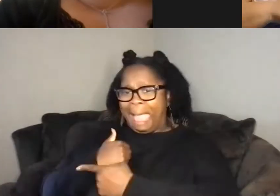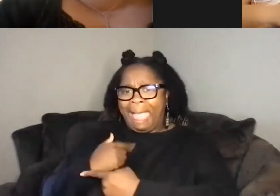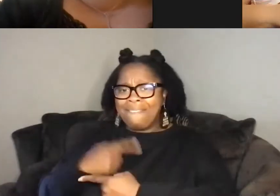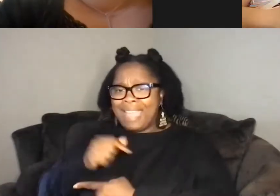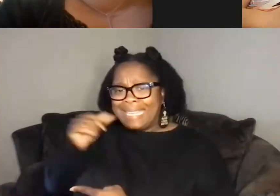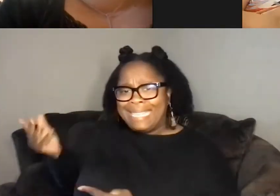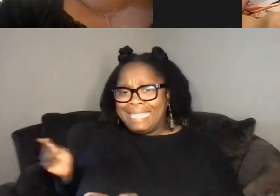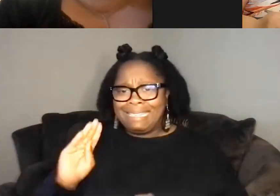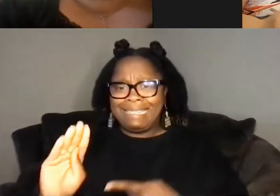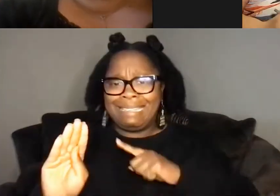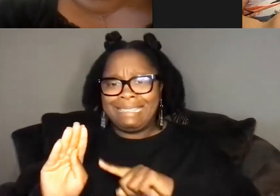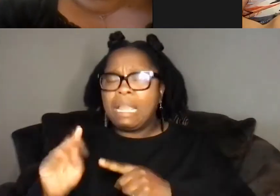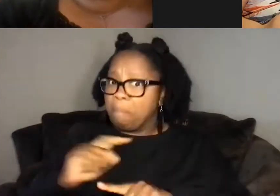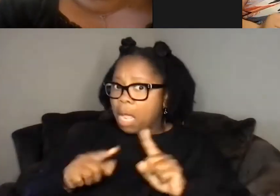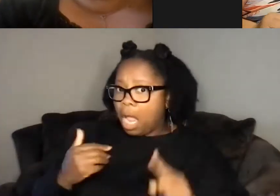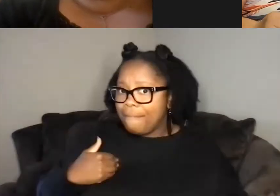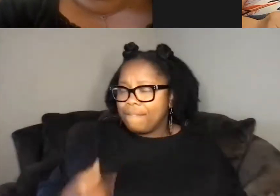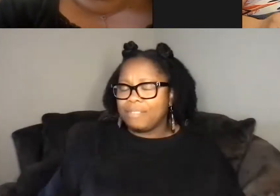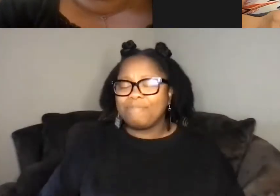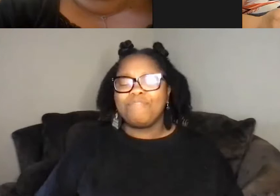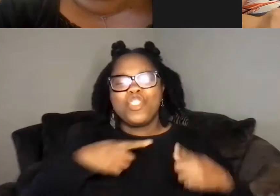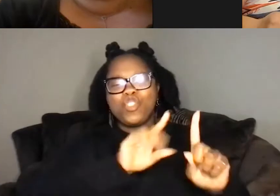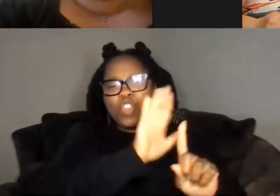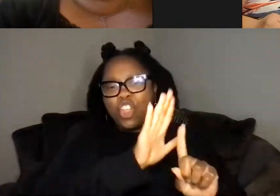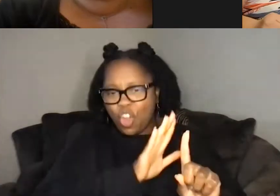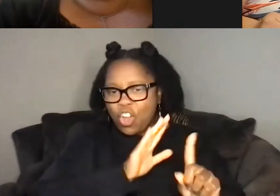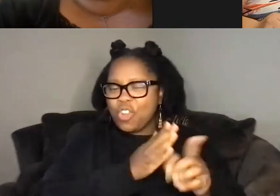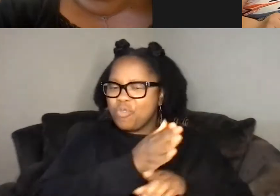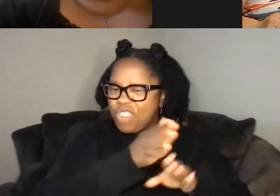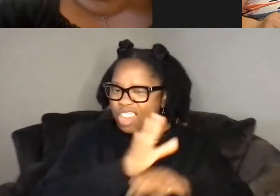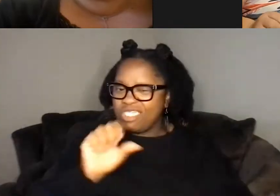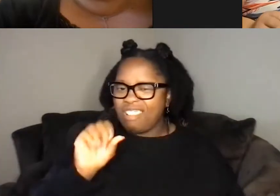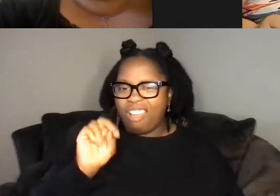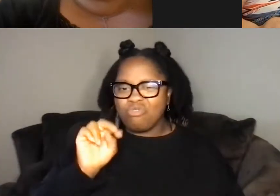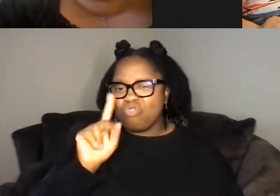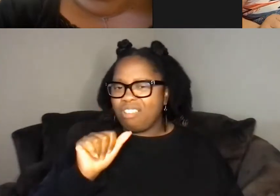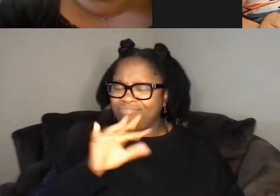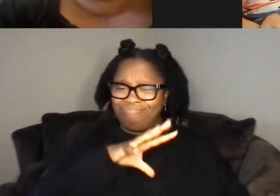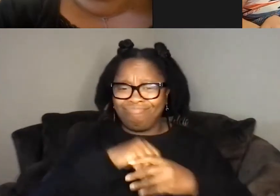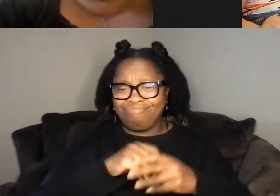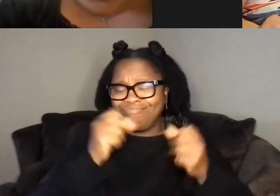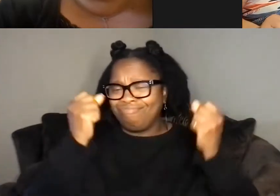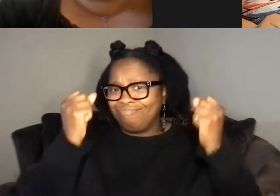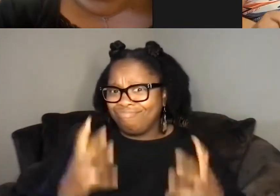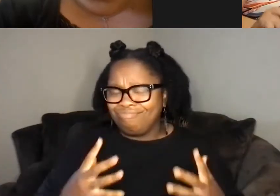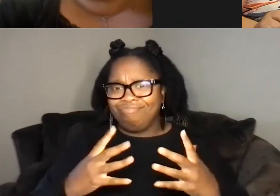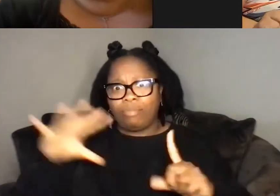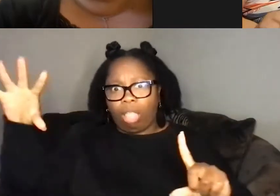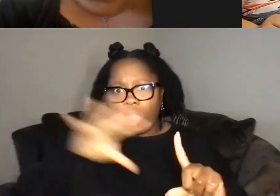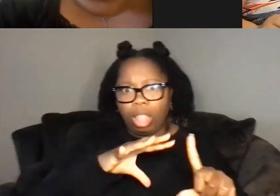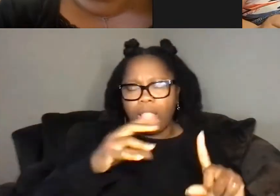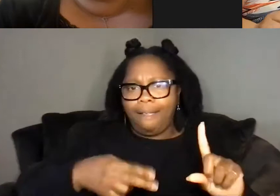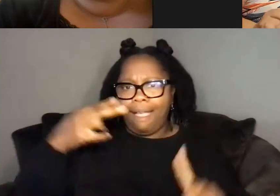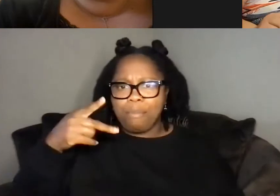one. During her career, Sandra was involved in numerous high-profile weight discrimination cases. Sandra